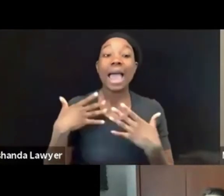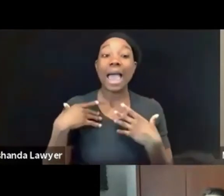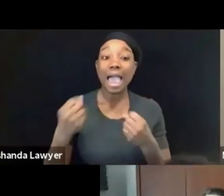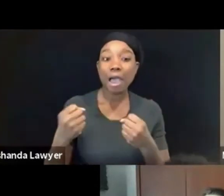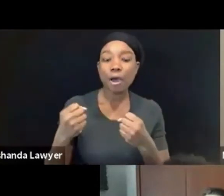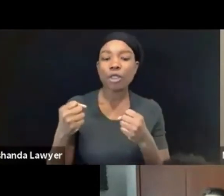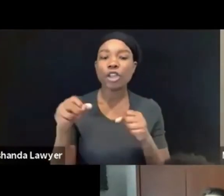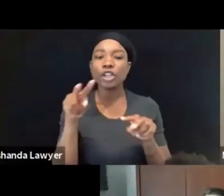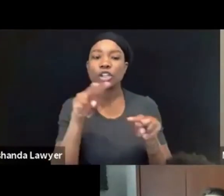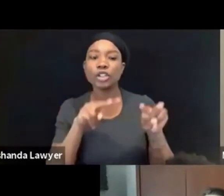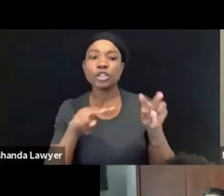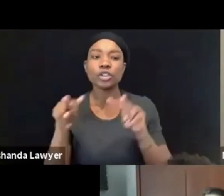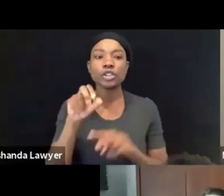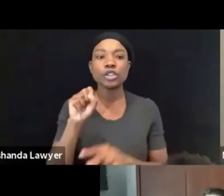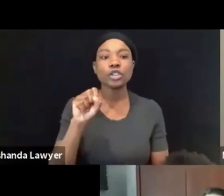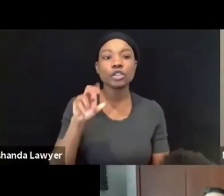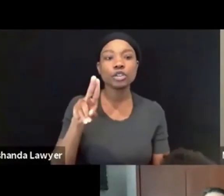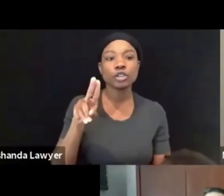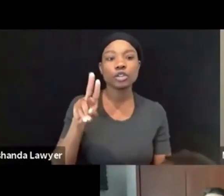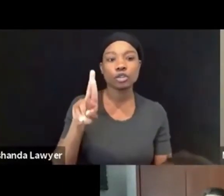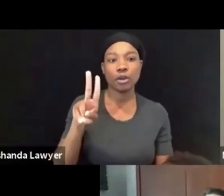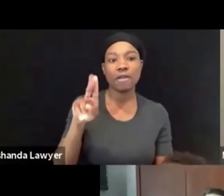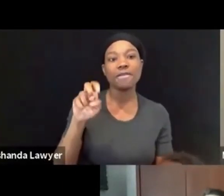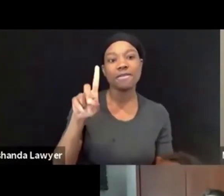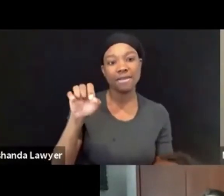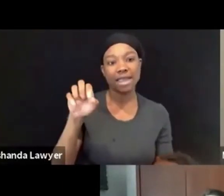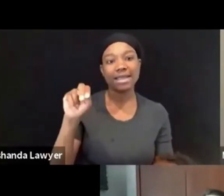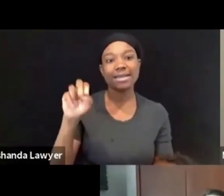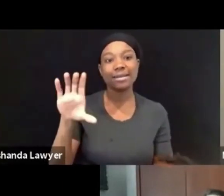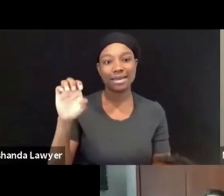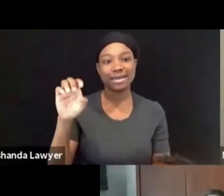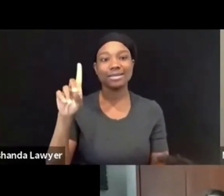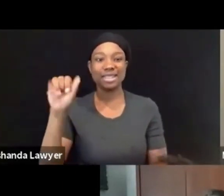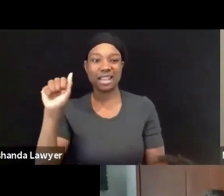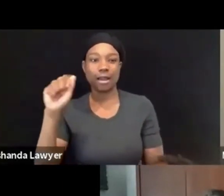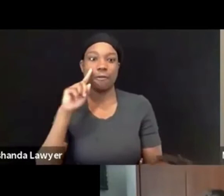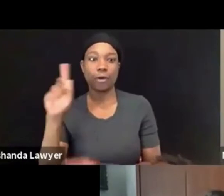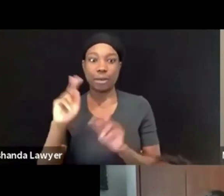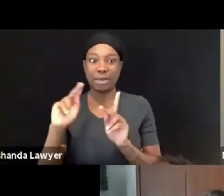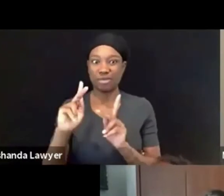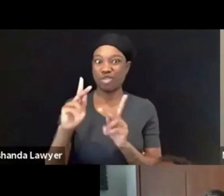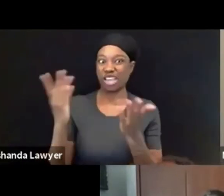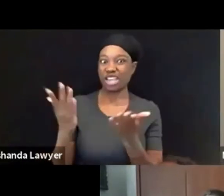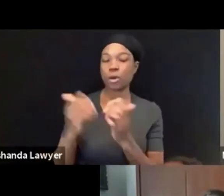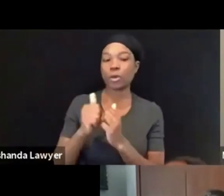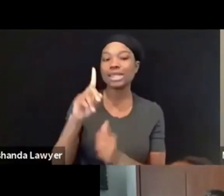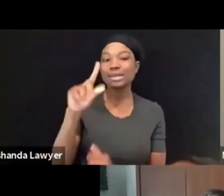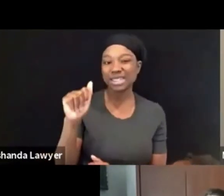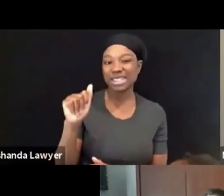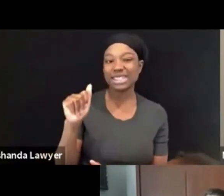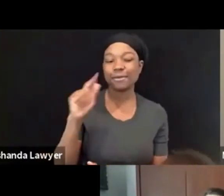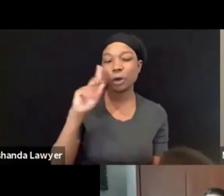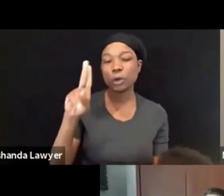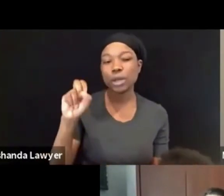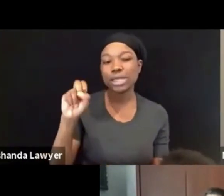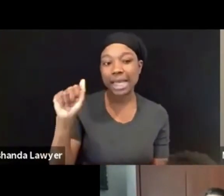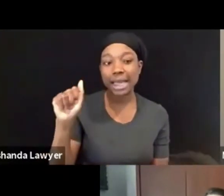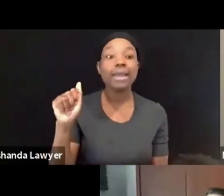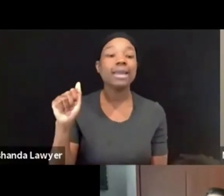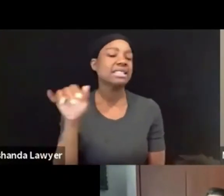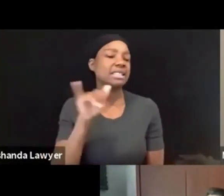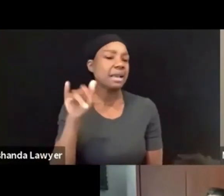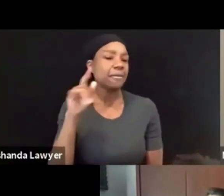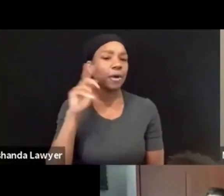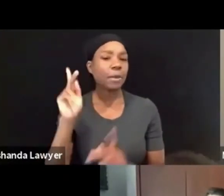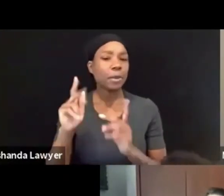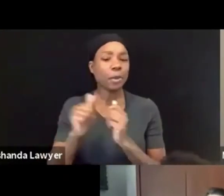in this country for people with disability. And I know it's the case with those with intellectual and developmental disability, but we just